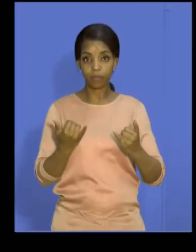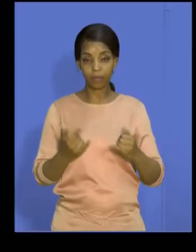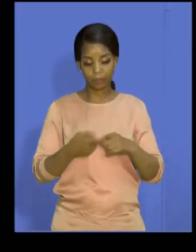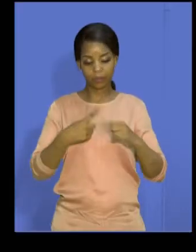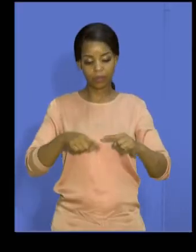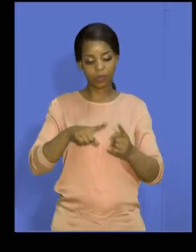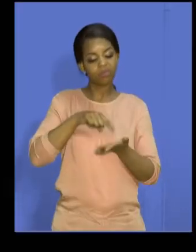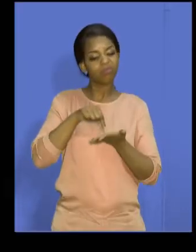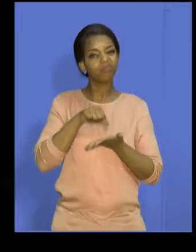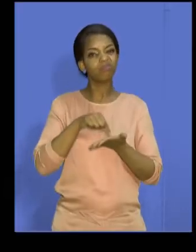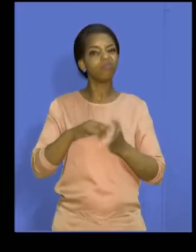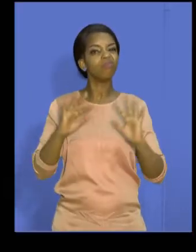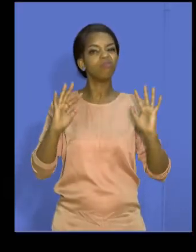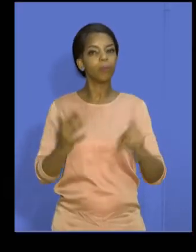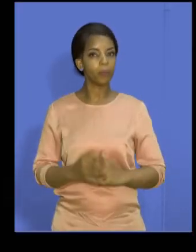look like?